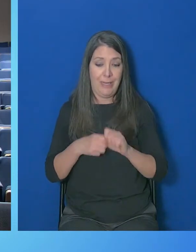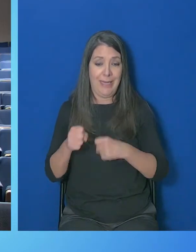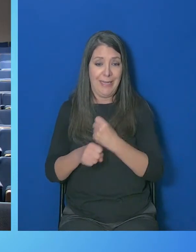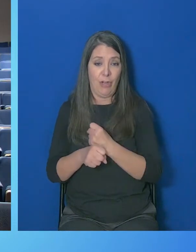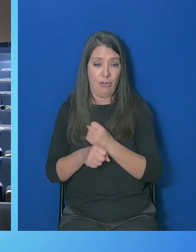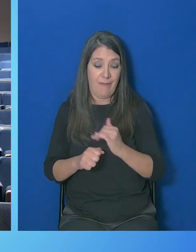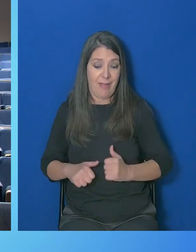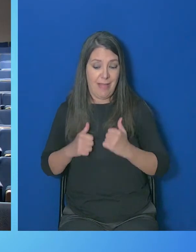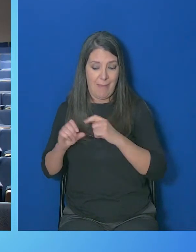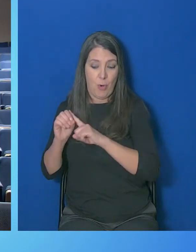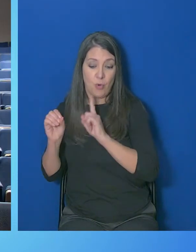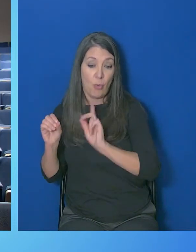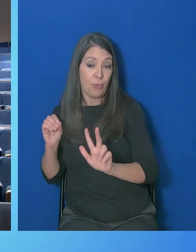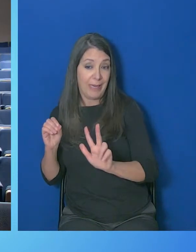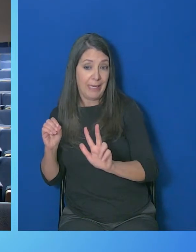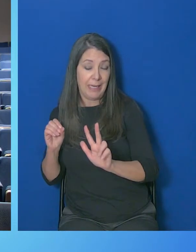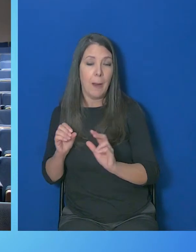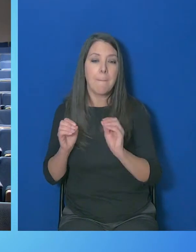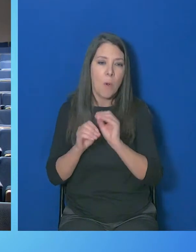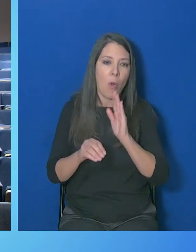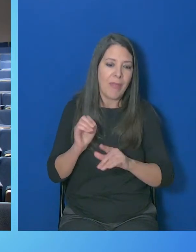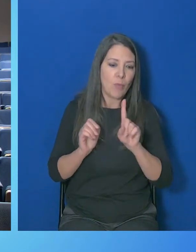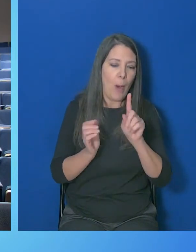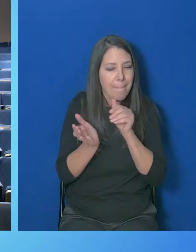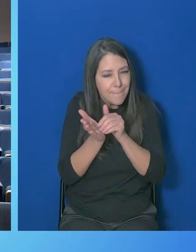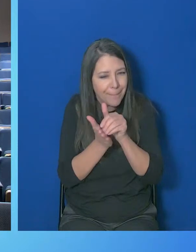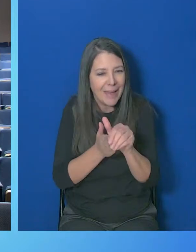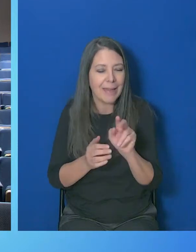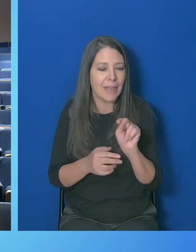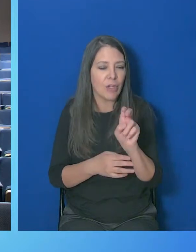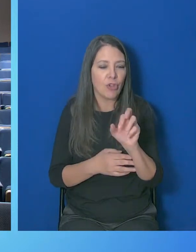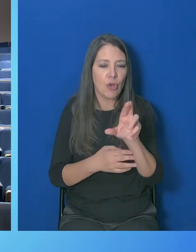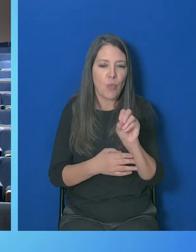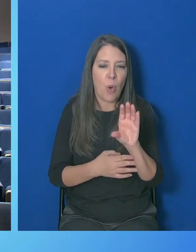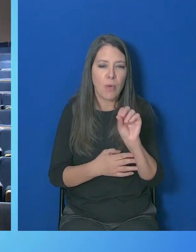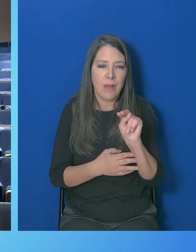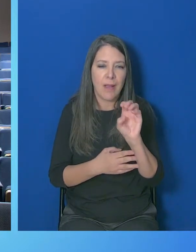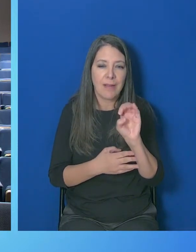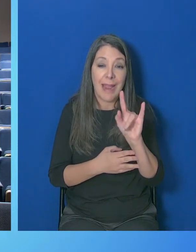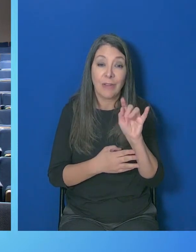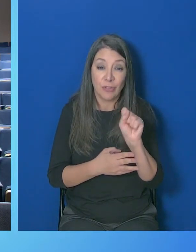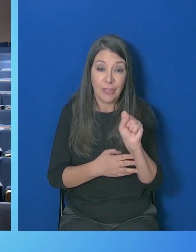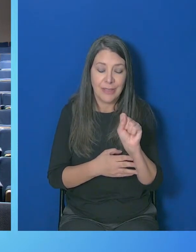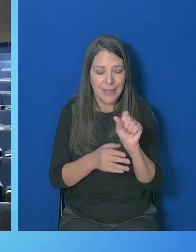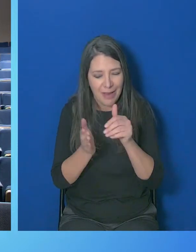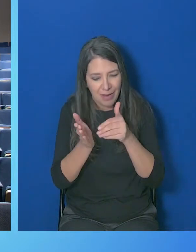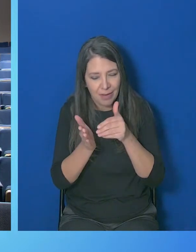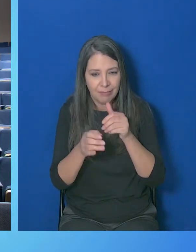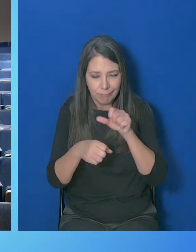3, more than 1 million new neural connections are formed every second.